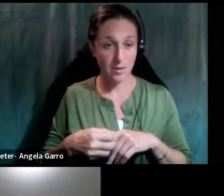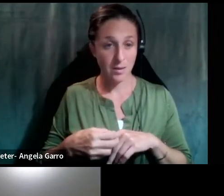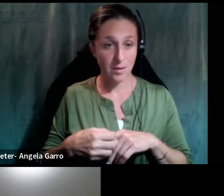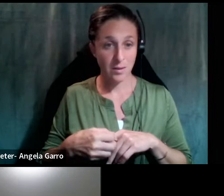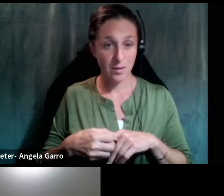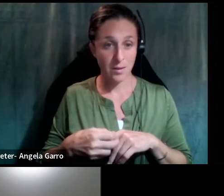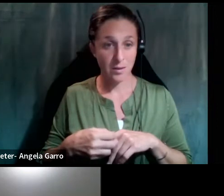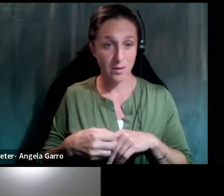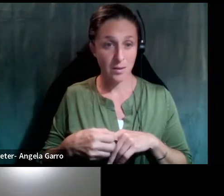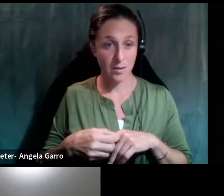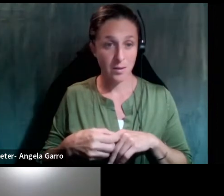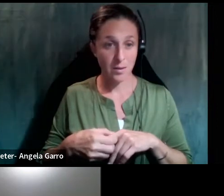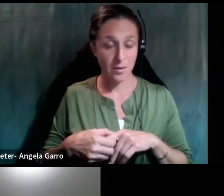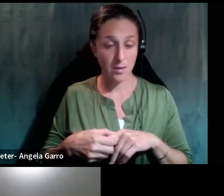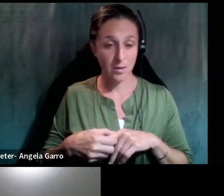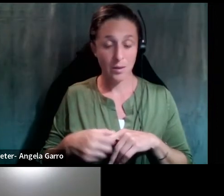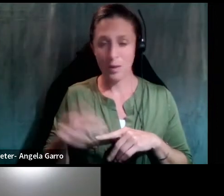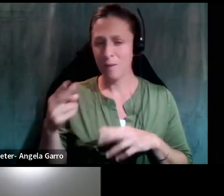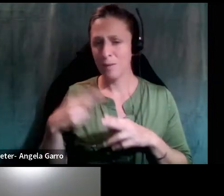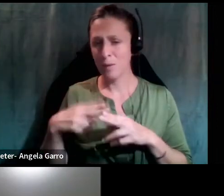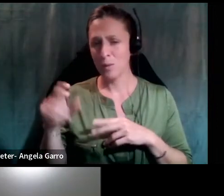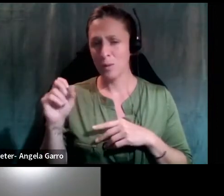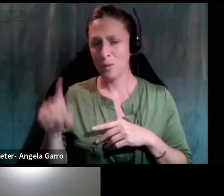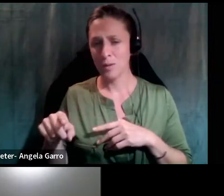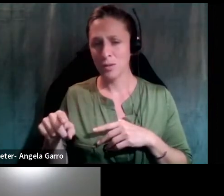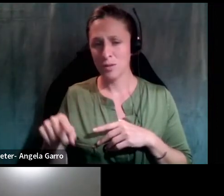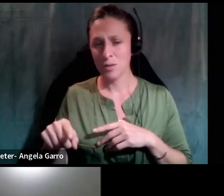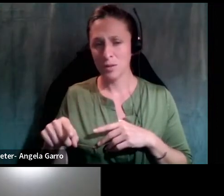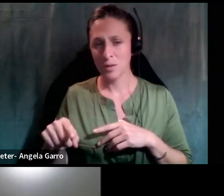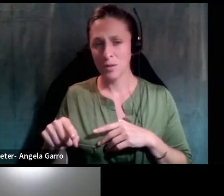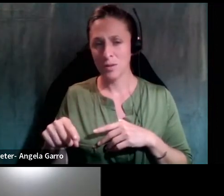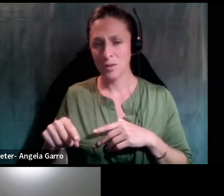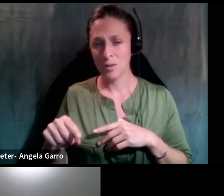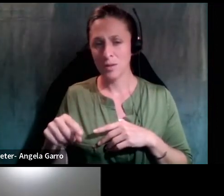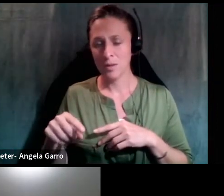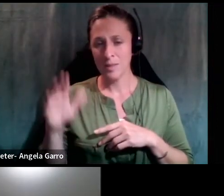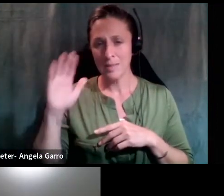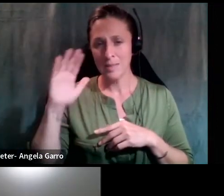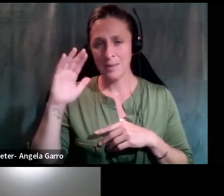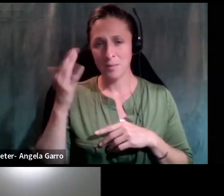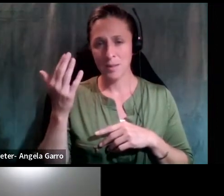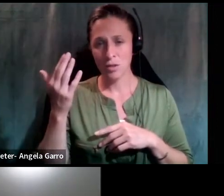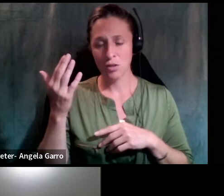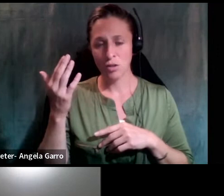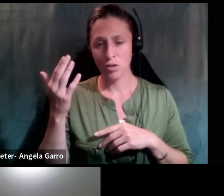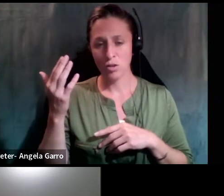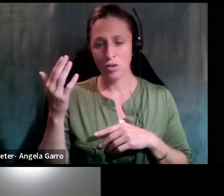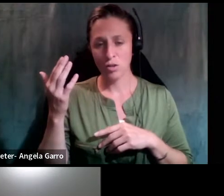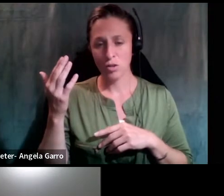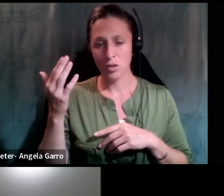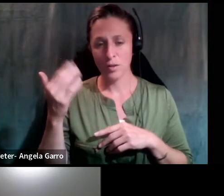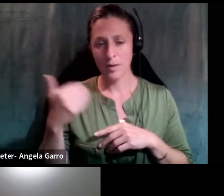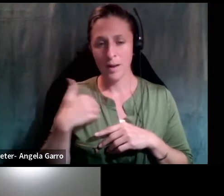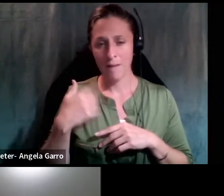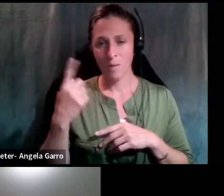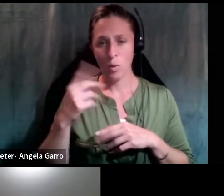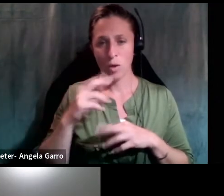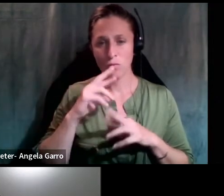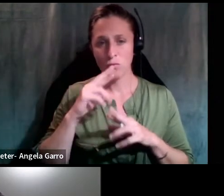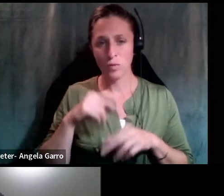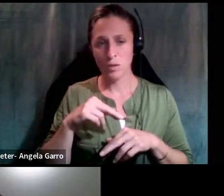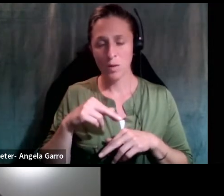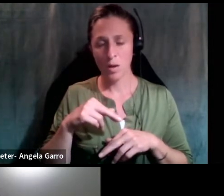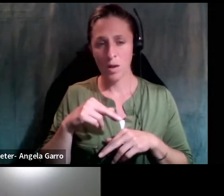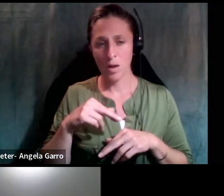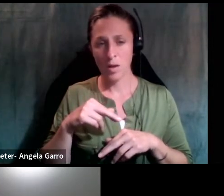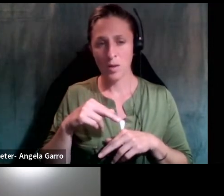No. I got a quick question. Yeah. Quick question. How come there appeared to be one responsive bidder, one